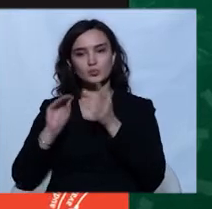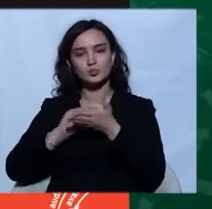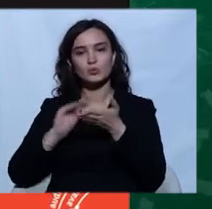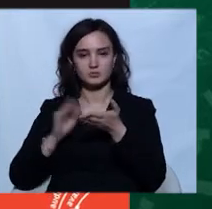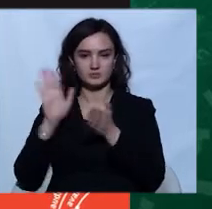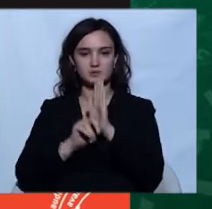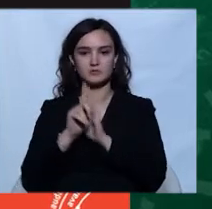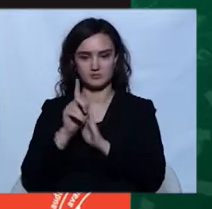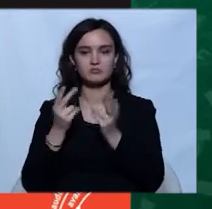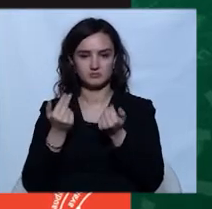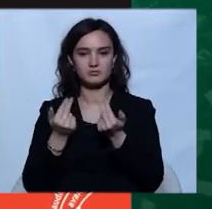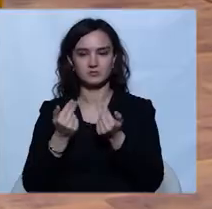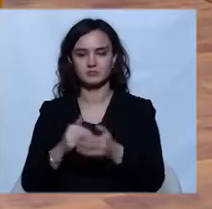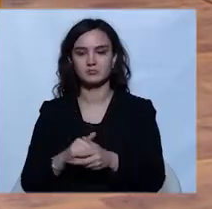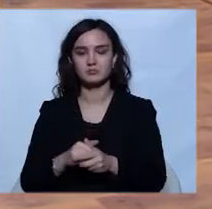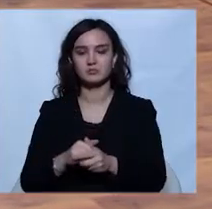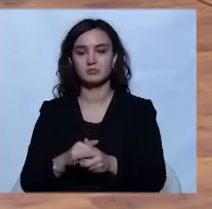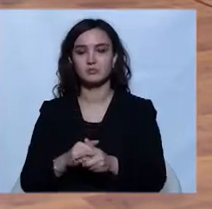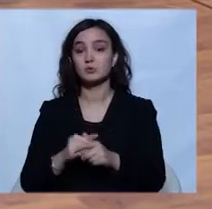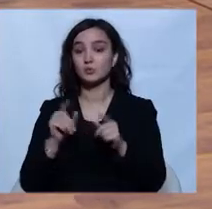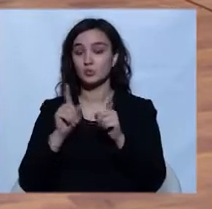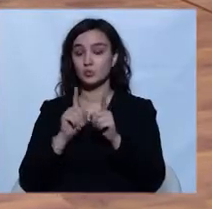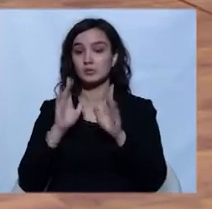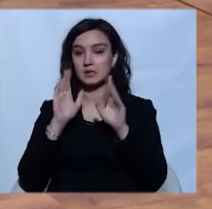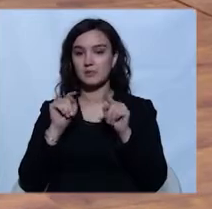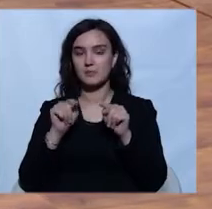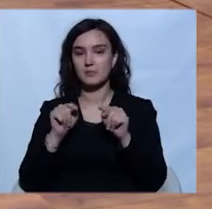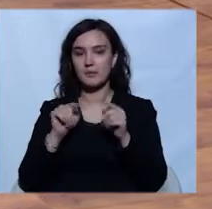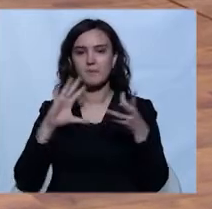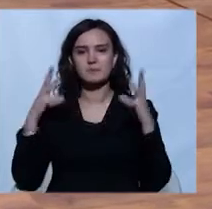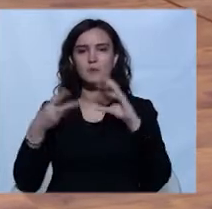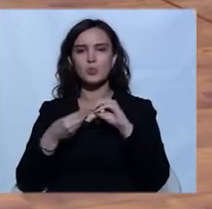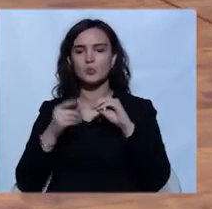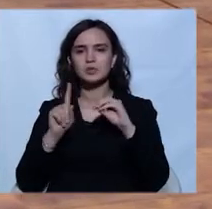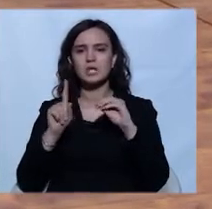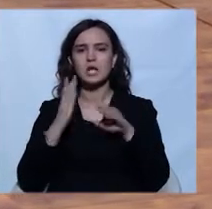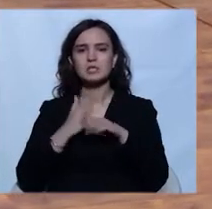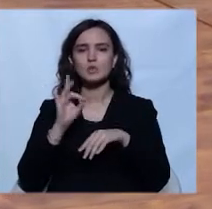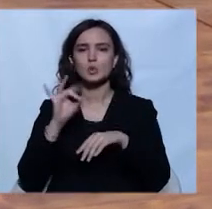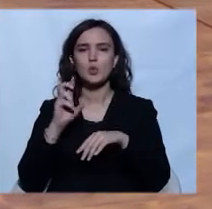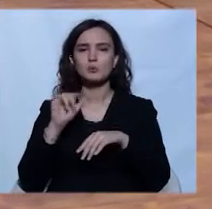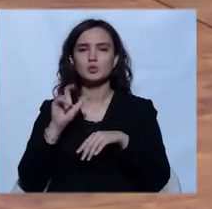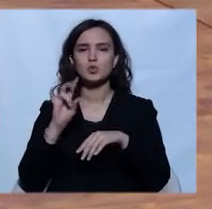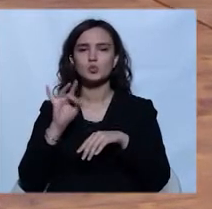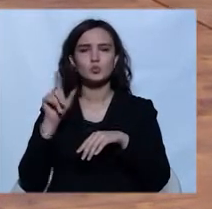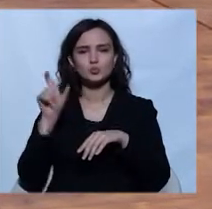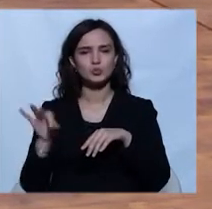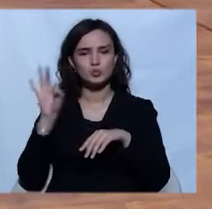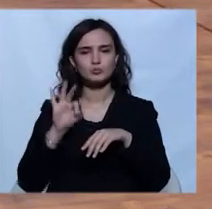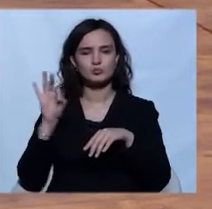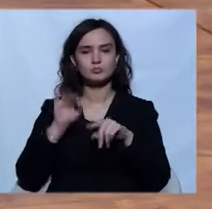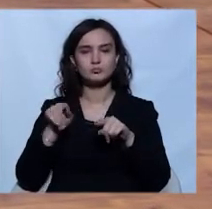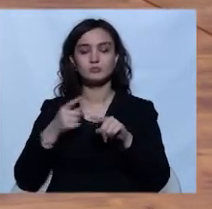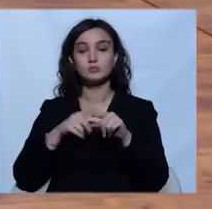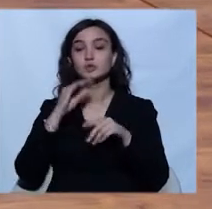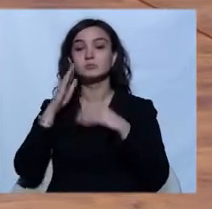start. Definitely. Then we'll get into the summary. What is Robinson Crusoe all about? After